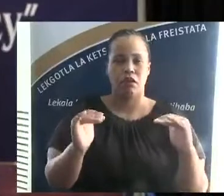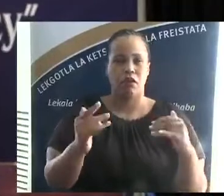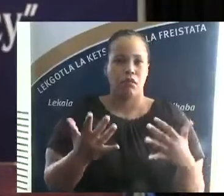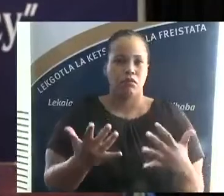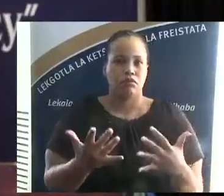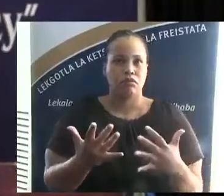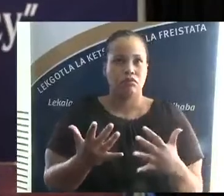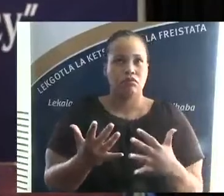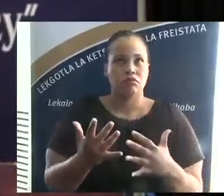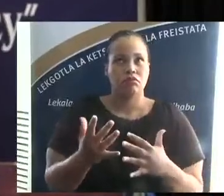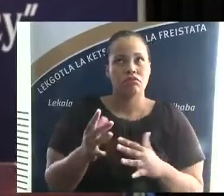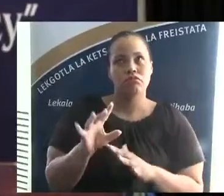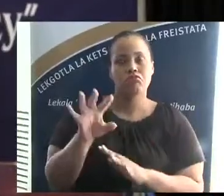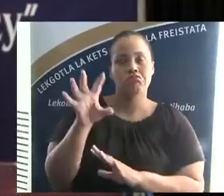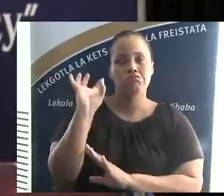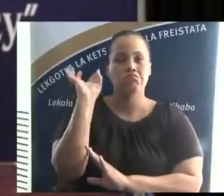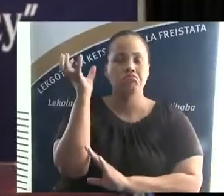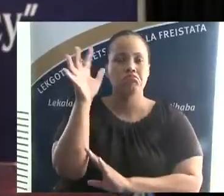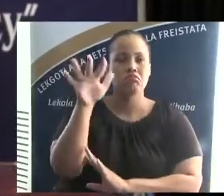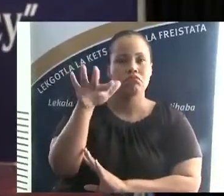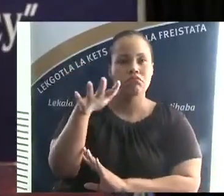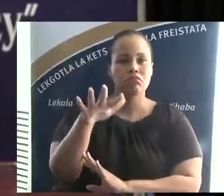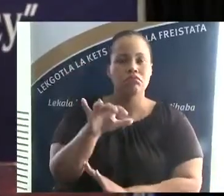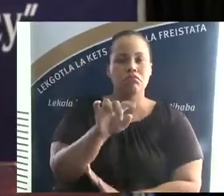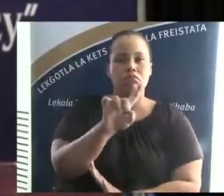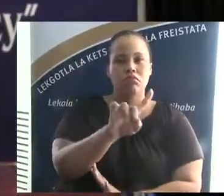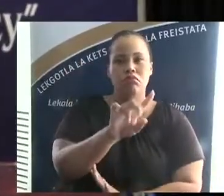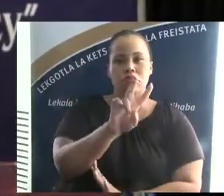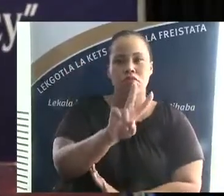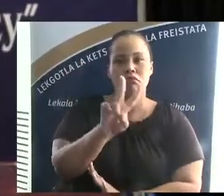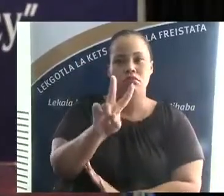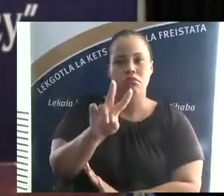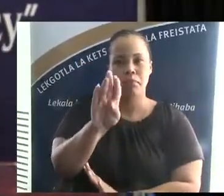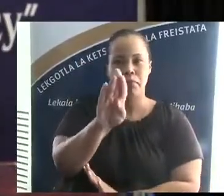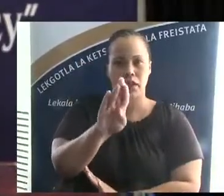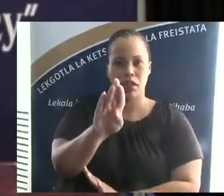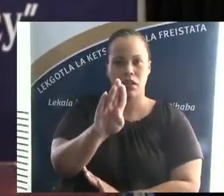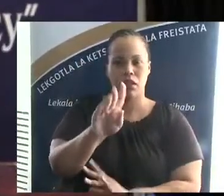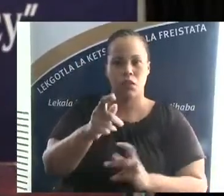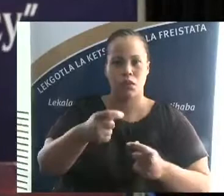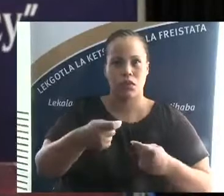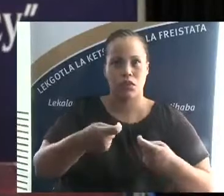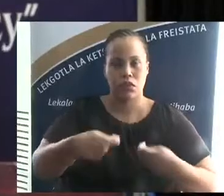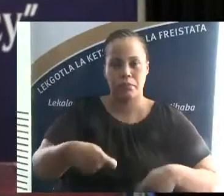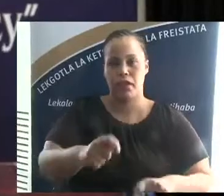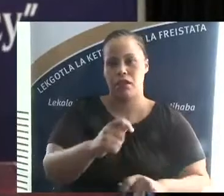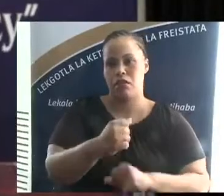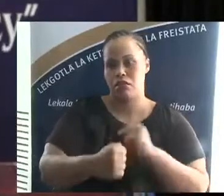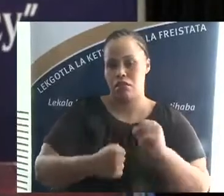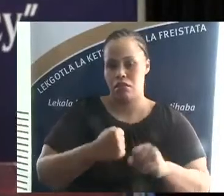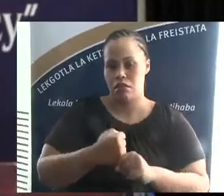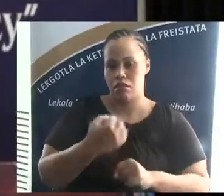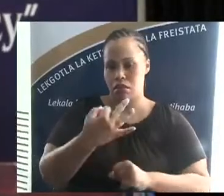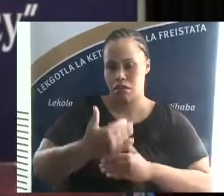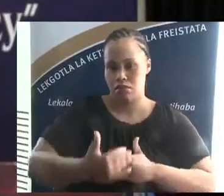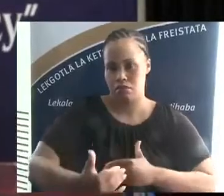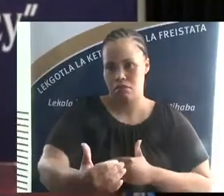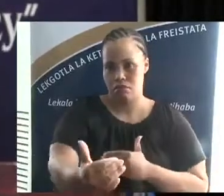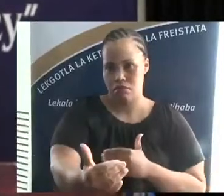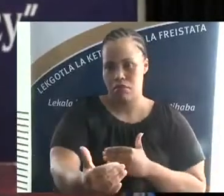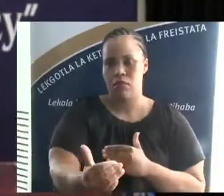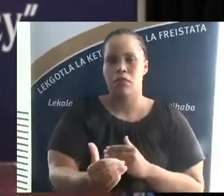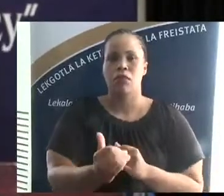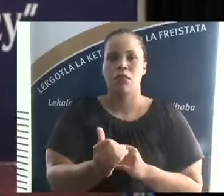the province estimates to spend more than 122 billion in the next 3 years. And how it's